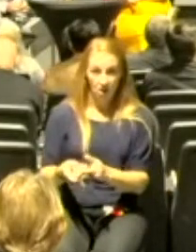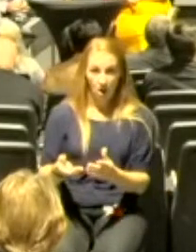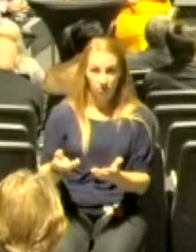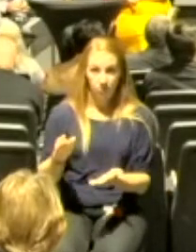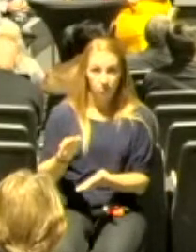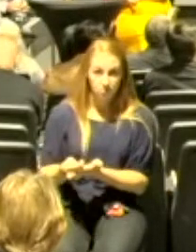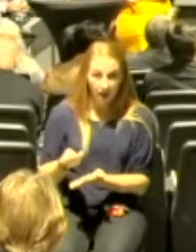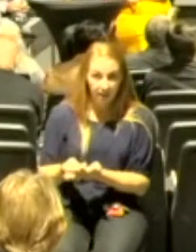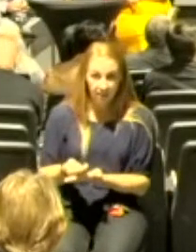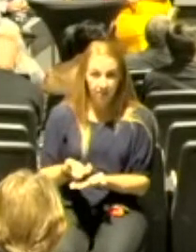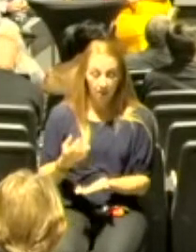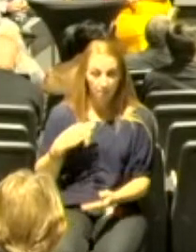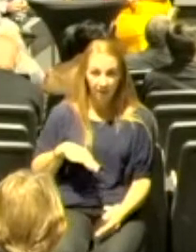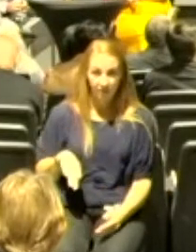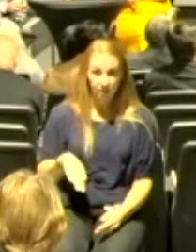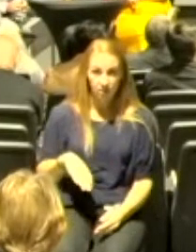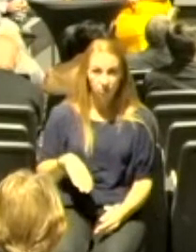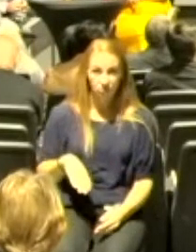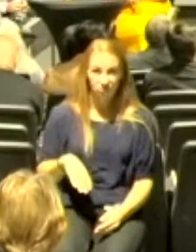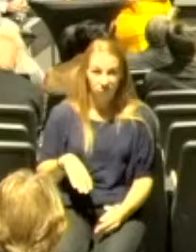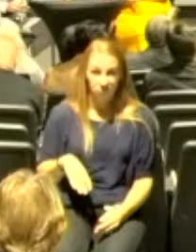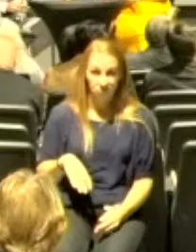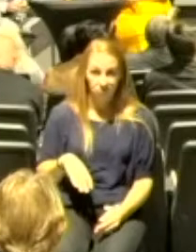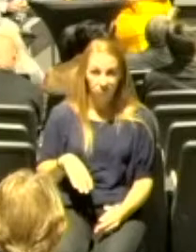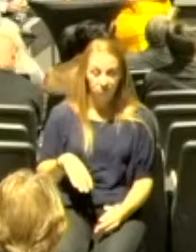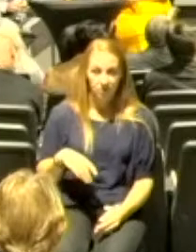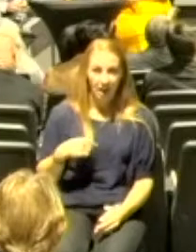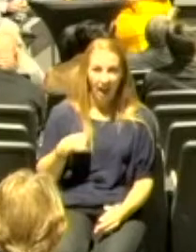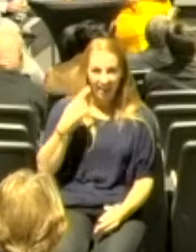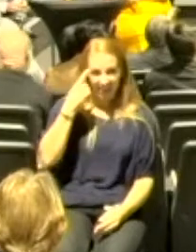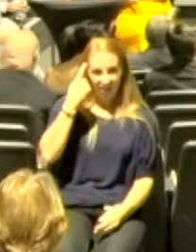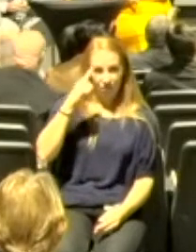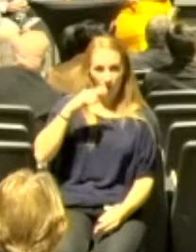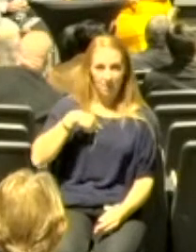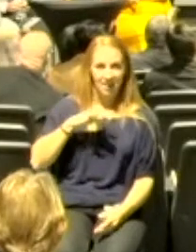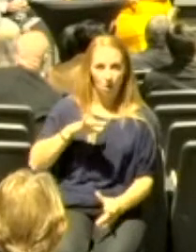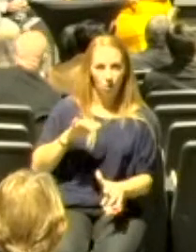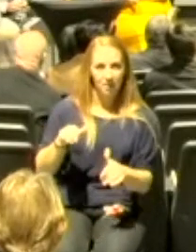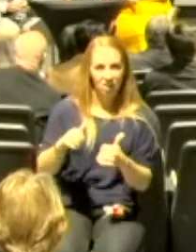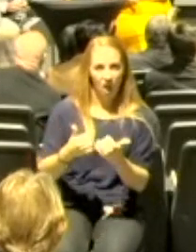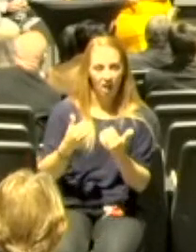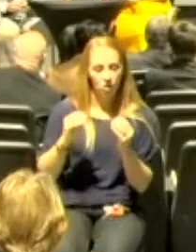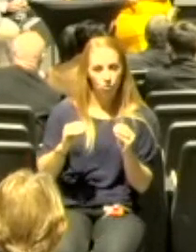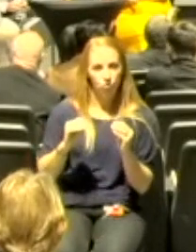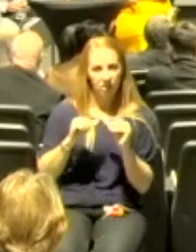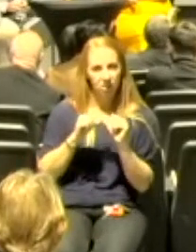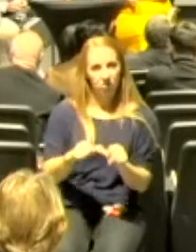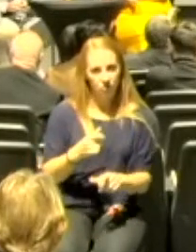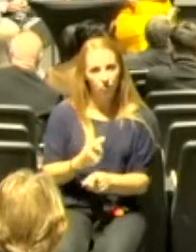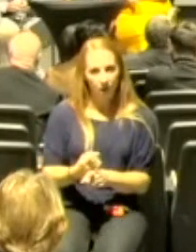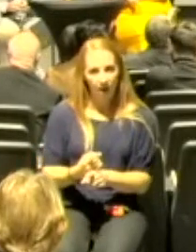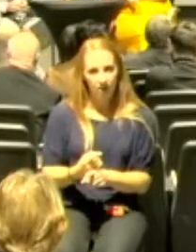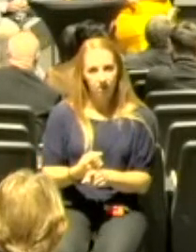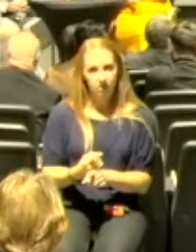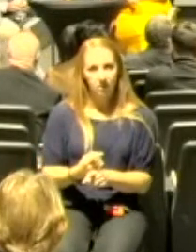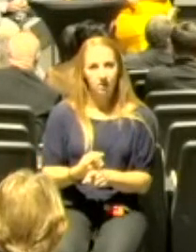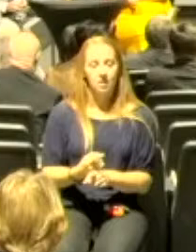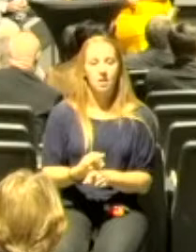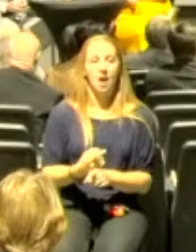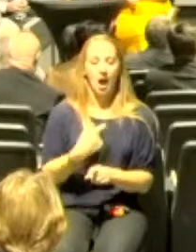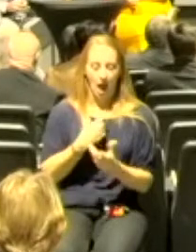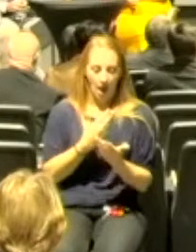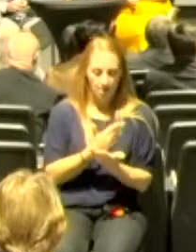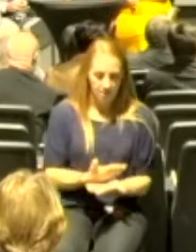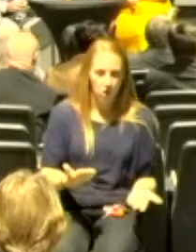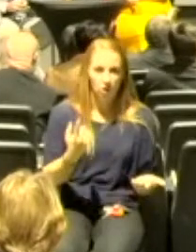the salary, the benefits, I think it, for me, I would be challenged because I'm here for our students and